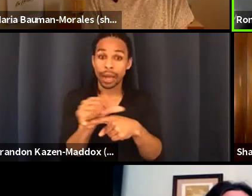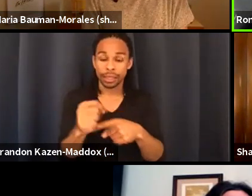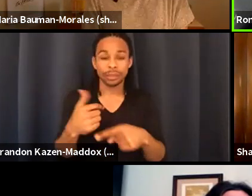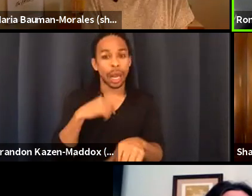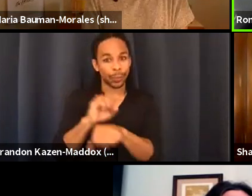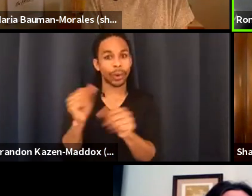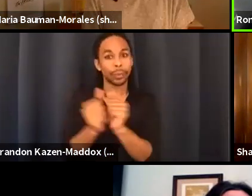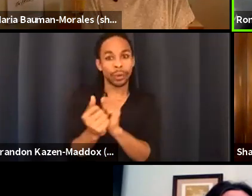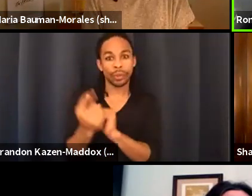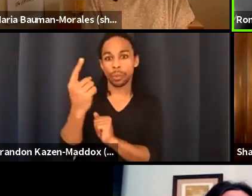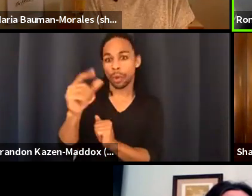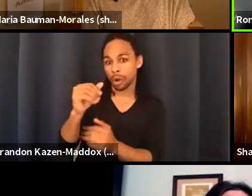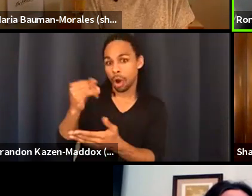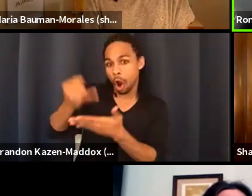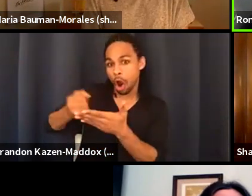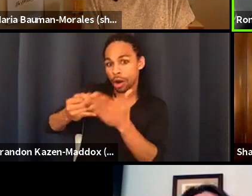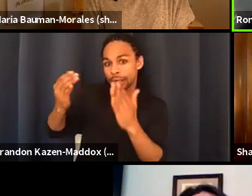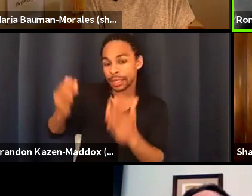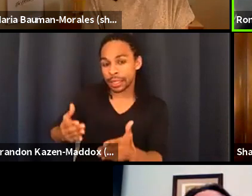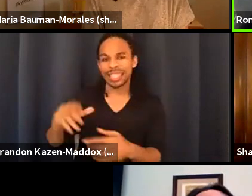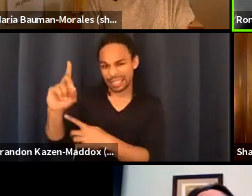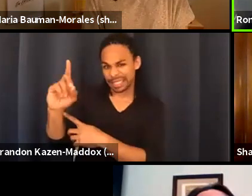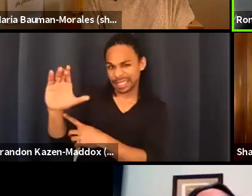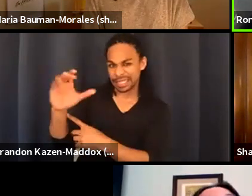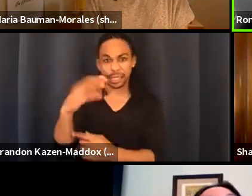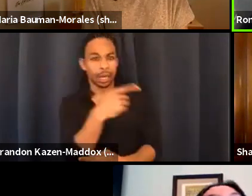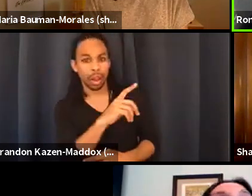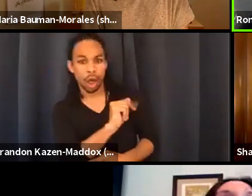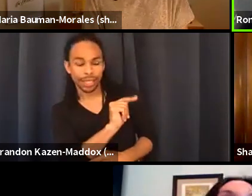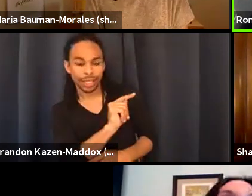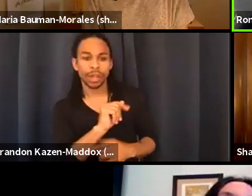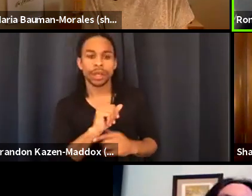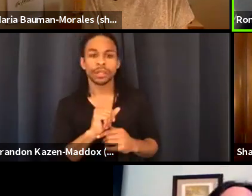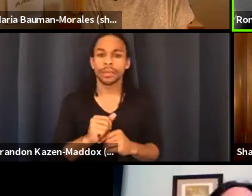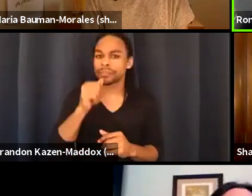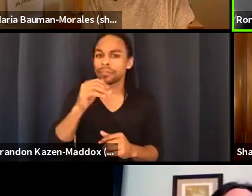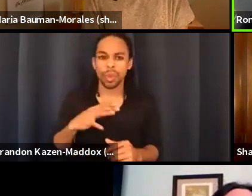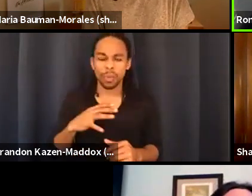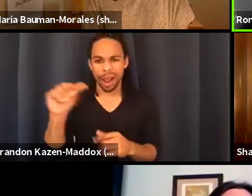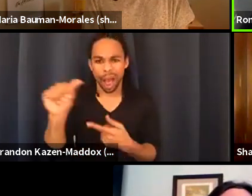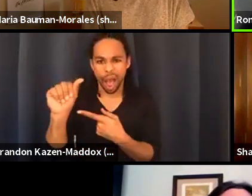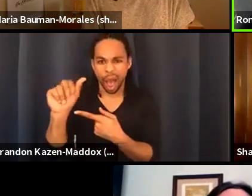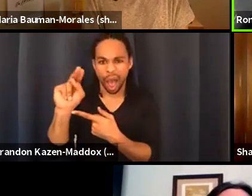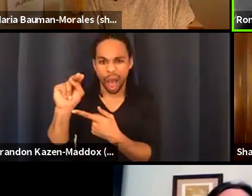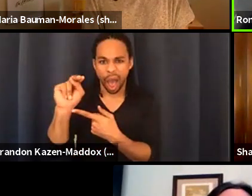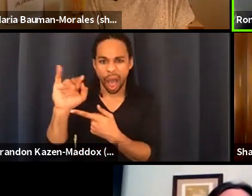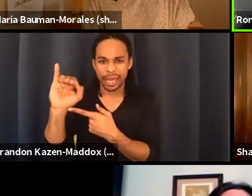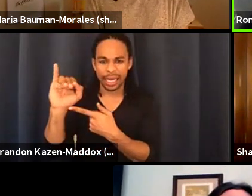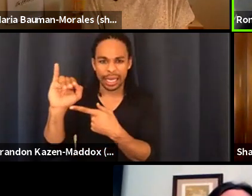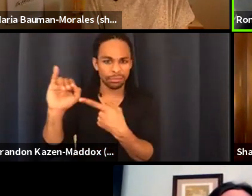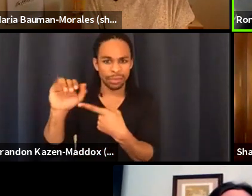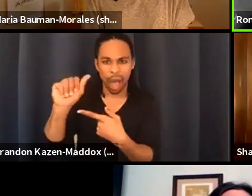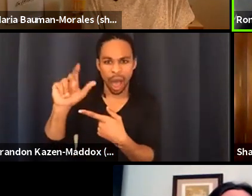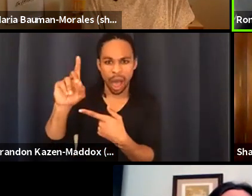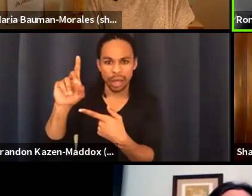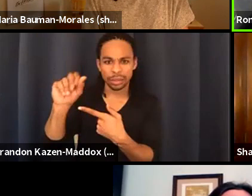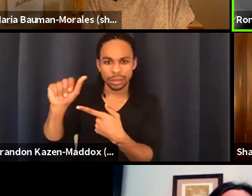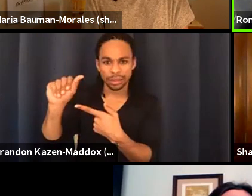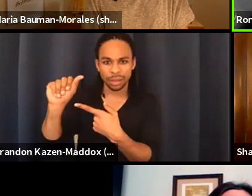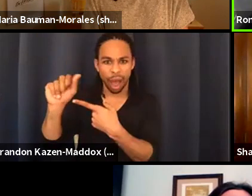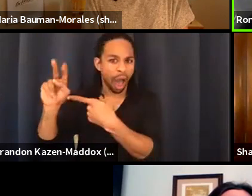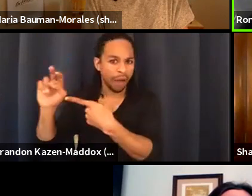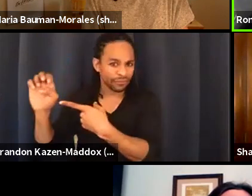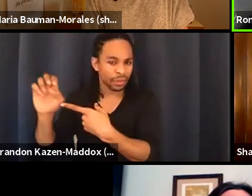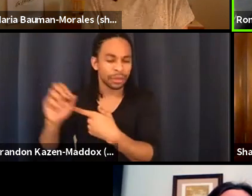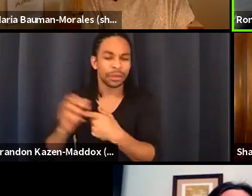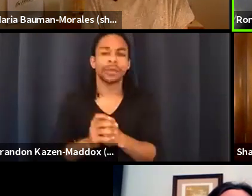the NPN network a lot. And she really brought to me this notion of, you know, what is the invitation to the audience, and not just the audience that you're looking to bring